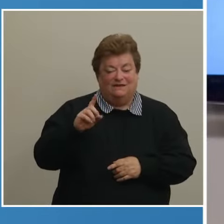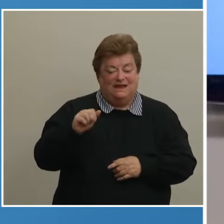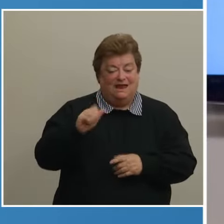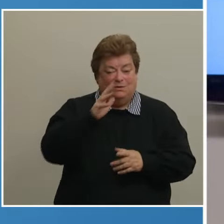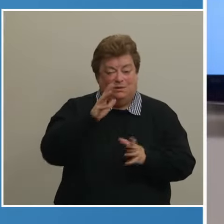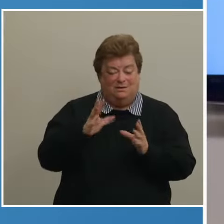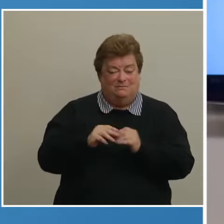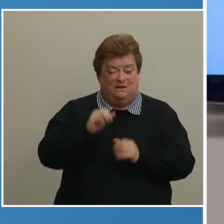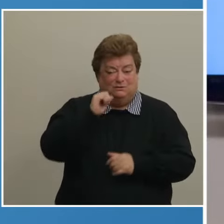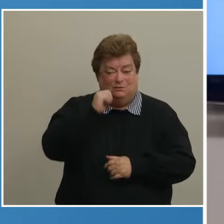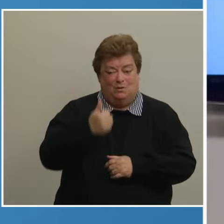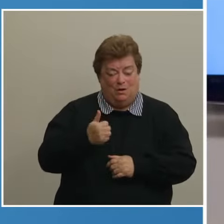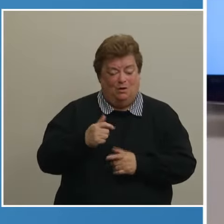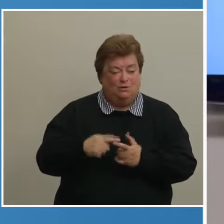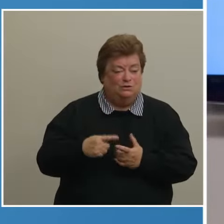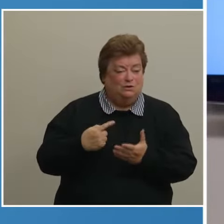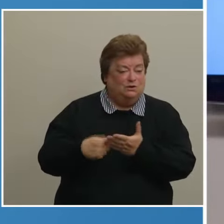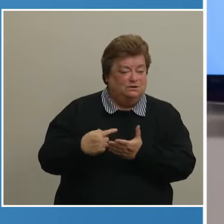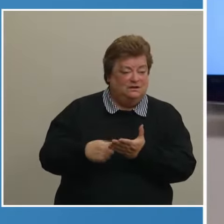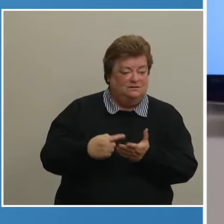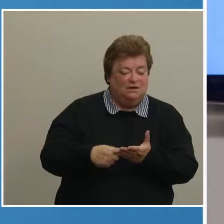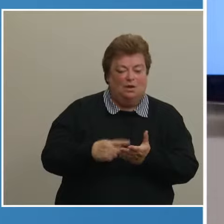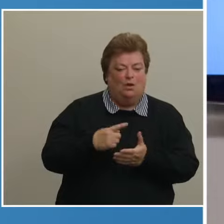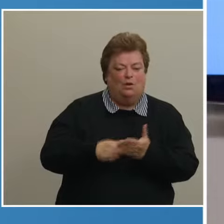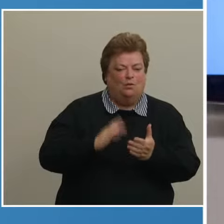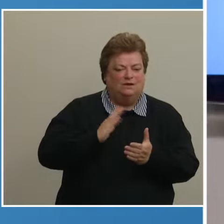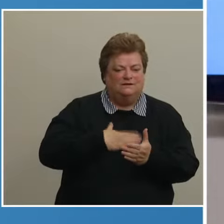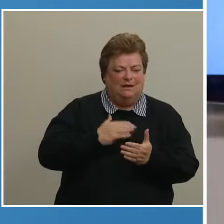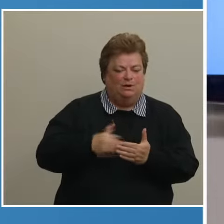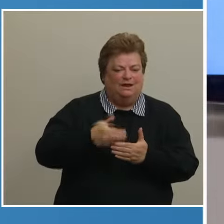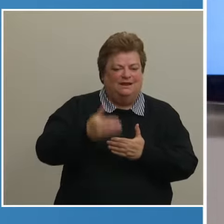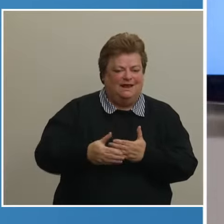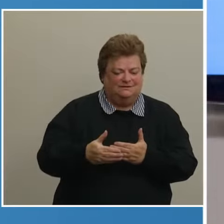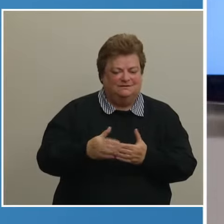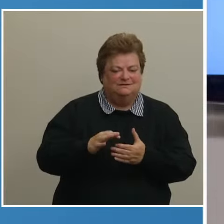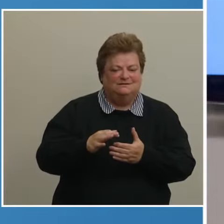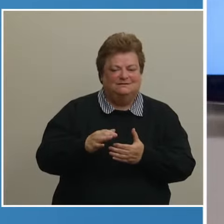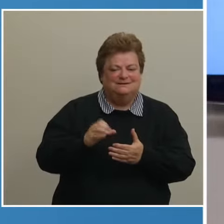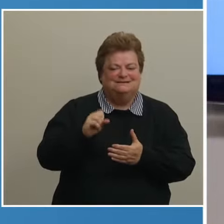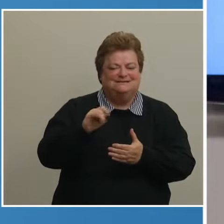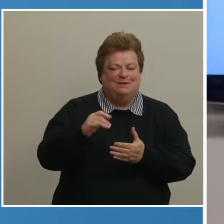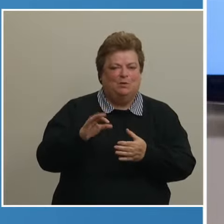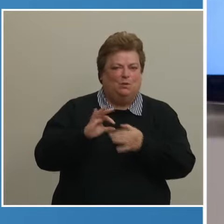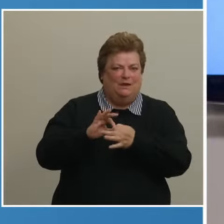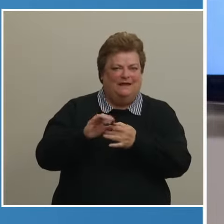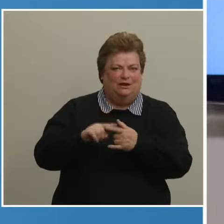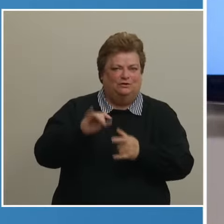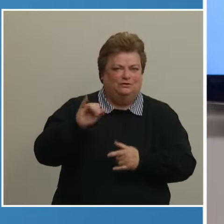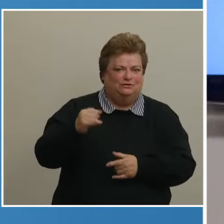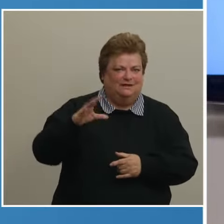to discuss what will be the next steps related to Johnson & Johnson.